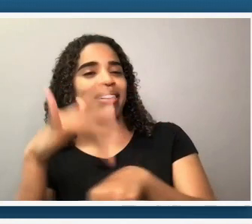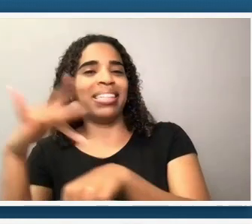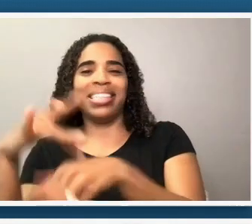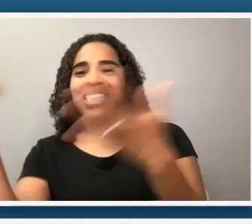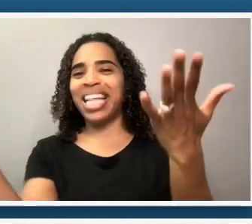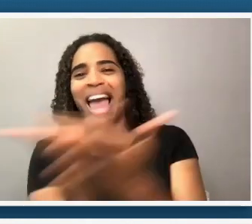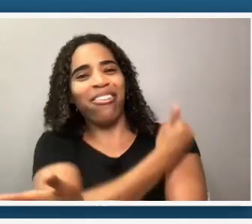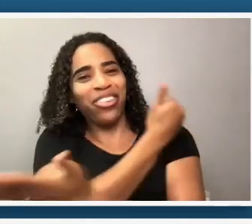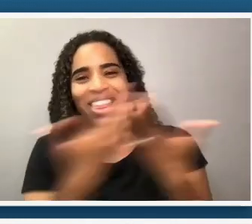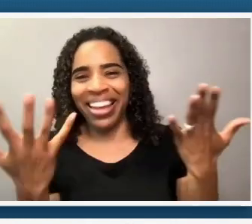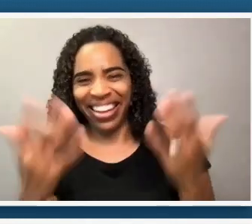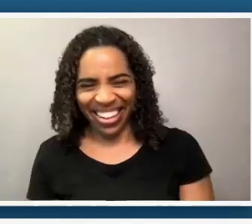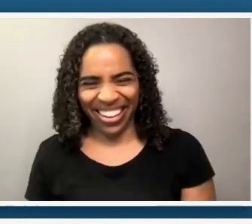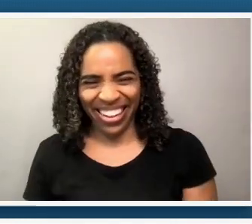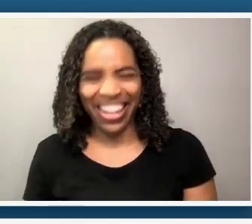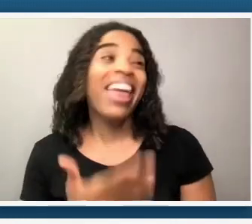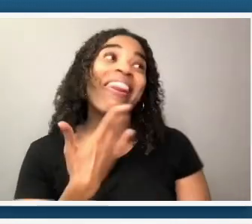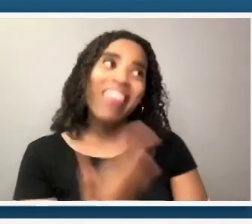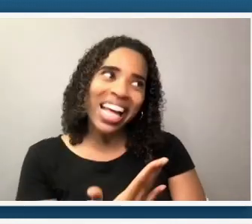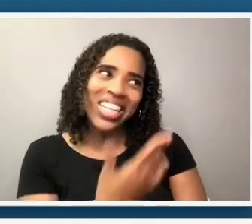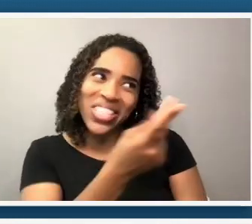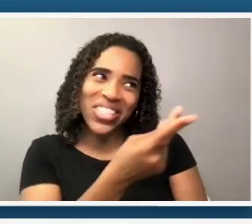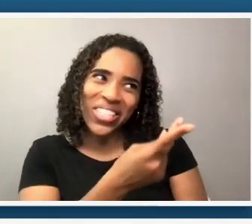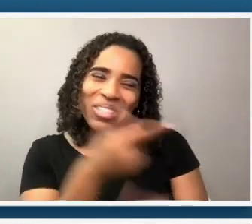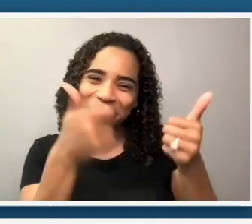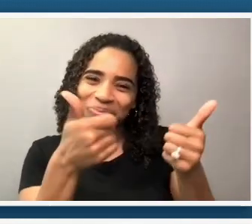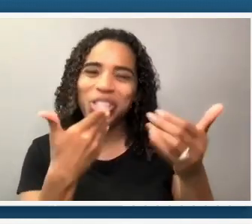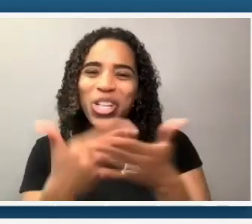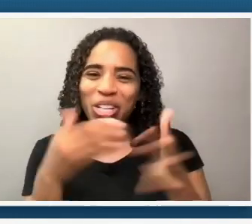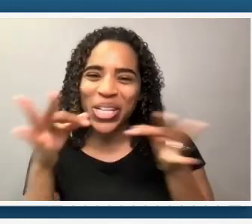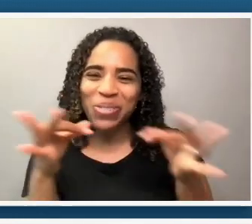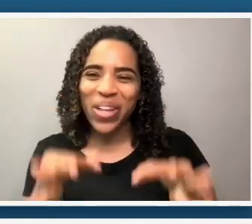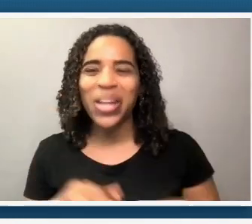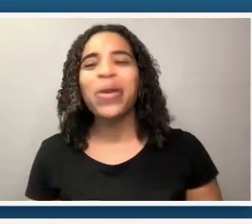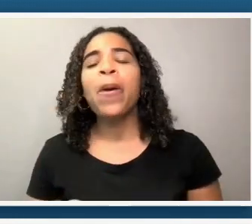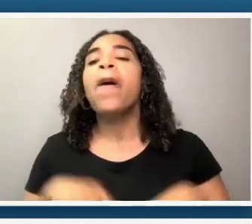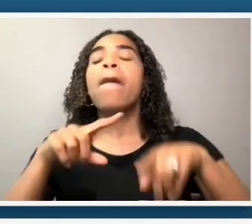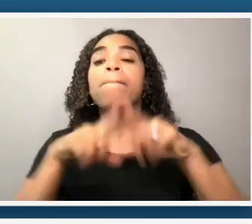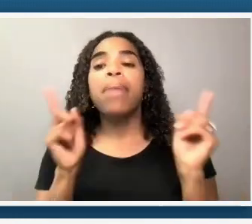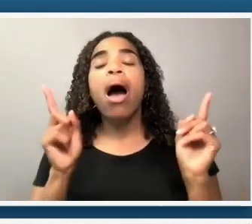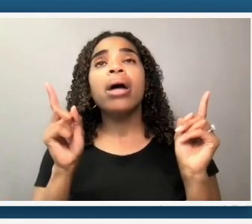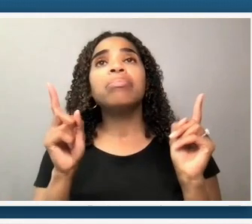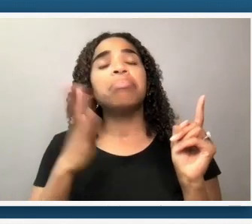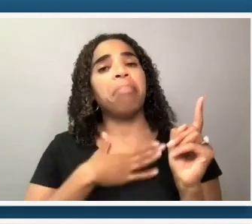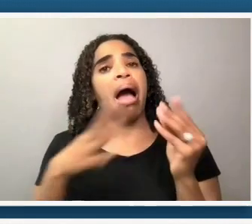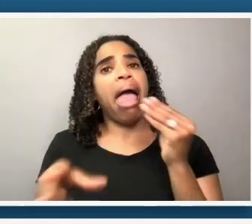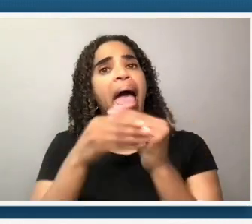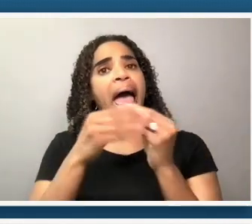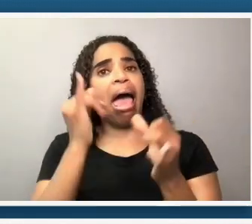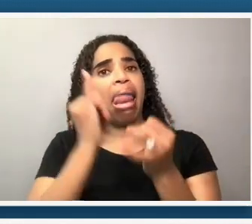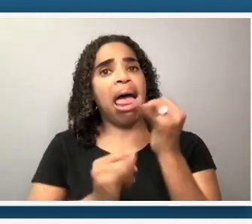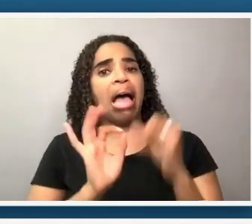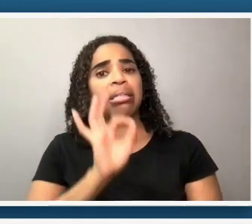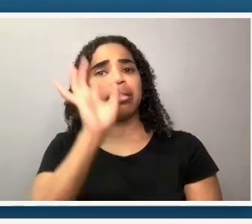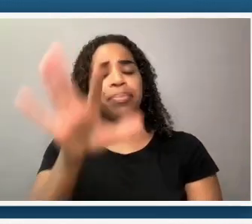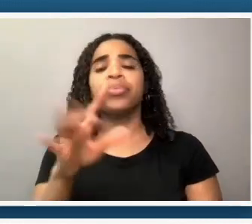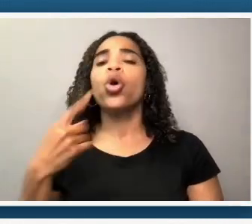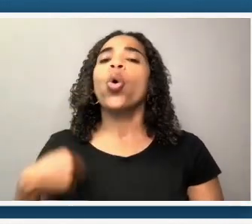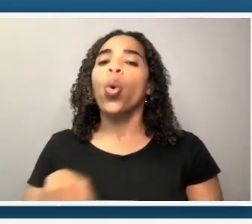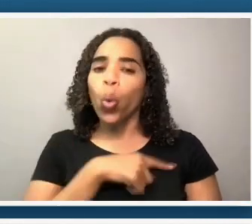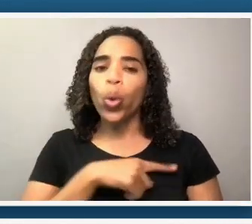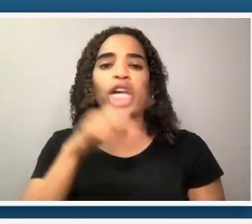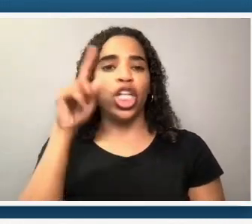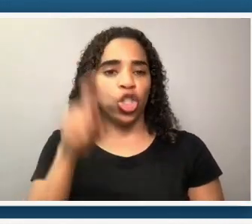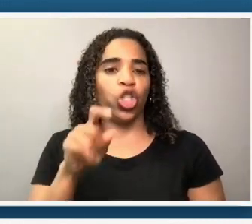their responses. Thanks, guys. But I would say that we should all be students